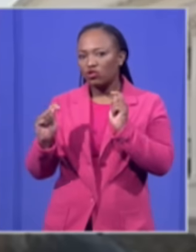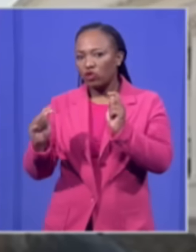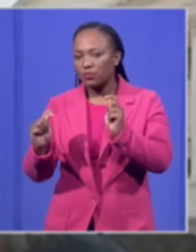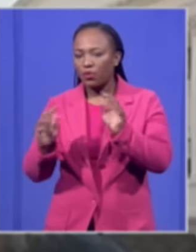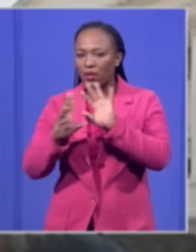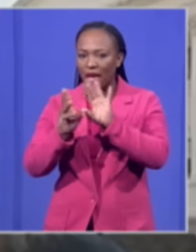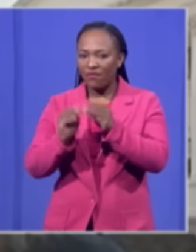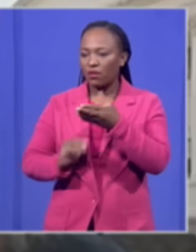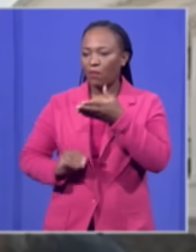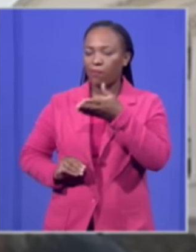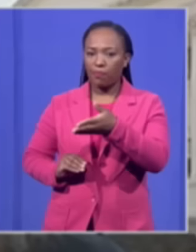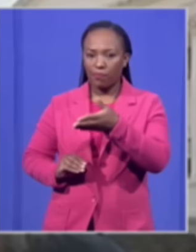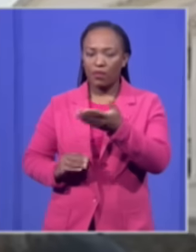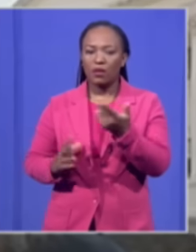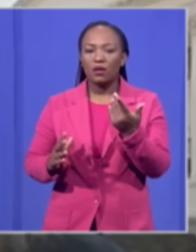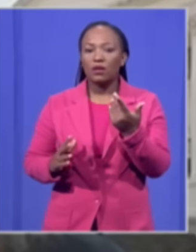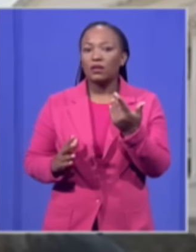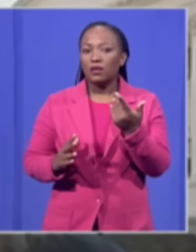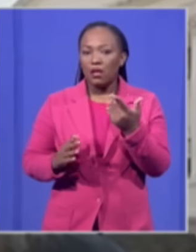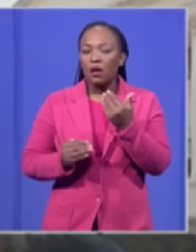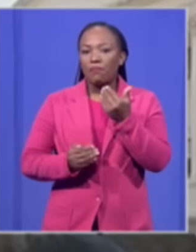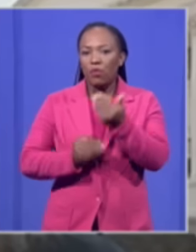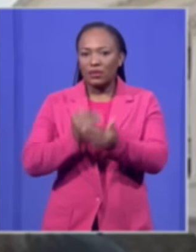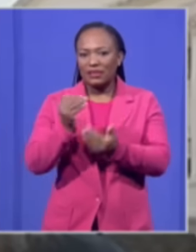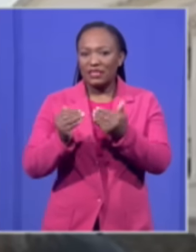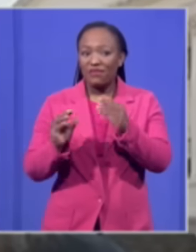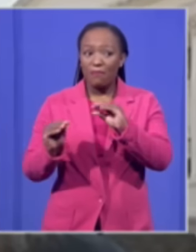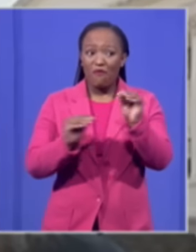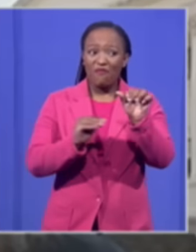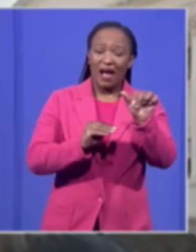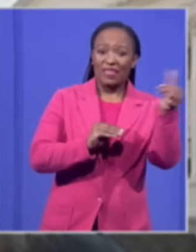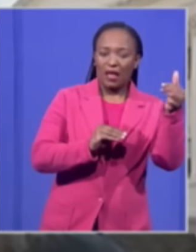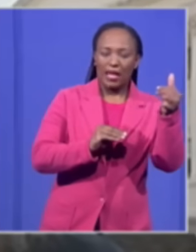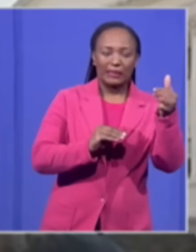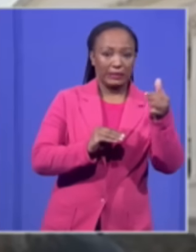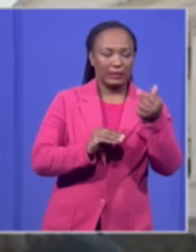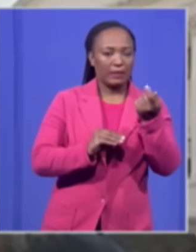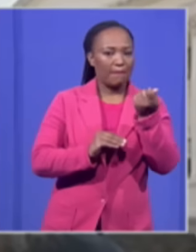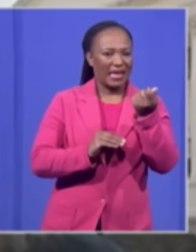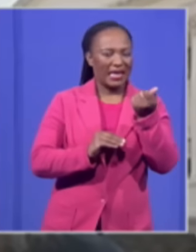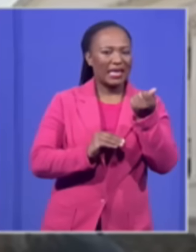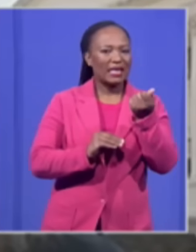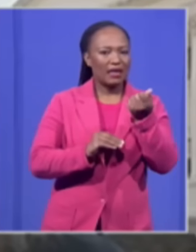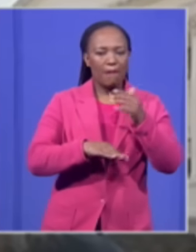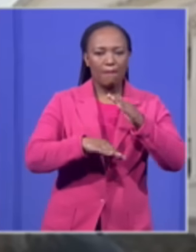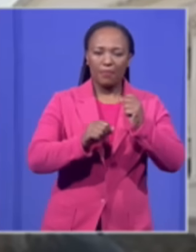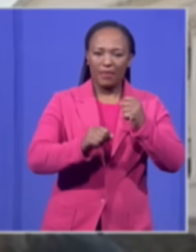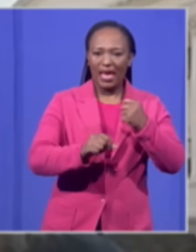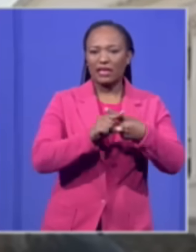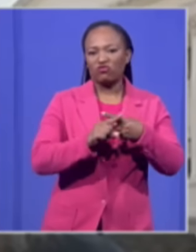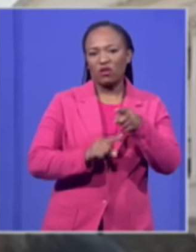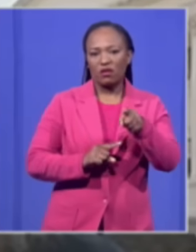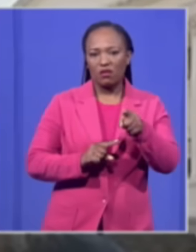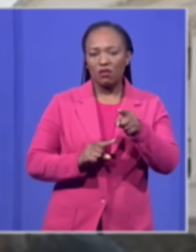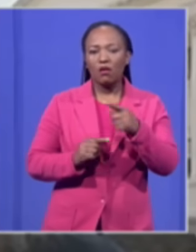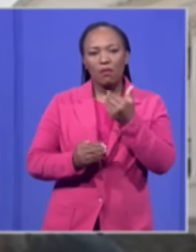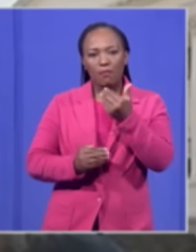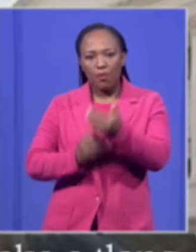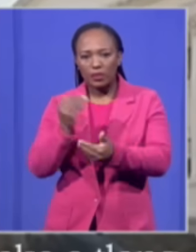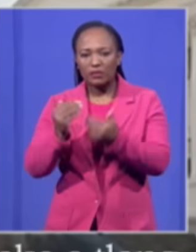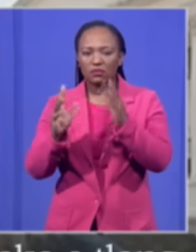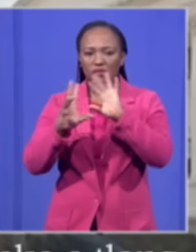cost enormous amounts should the entire process be moved elsewhere. So we have the entire process here and the staff,